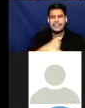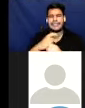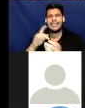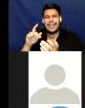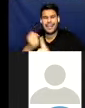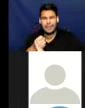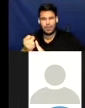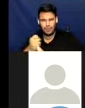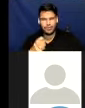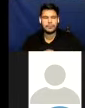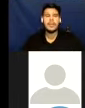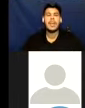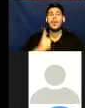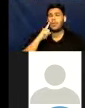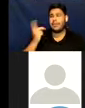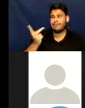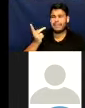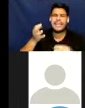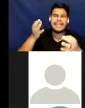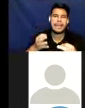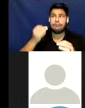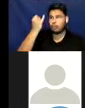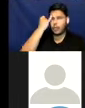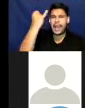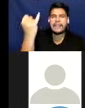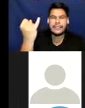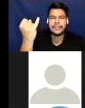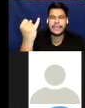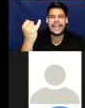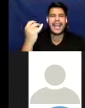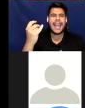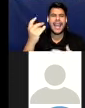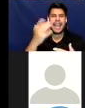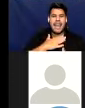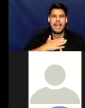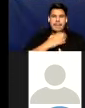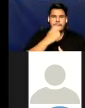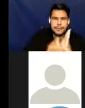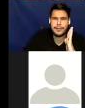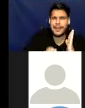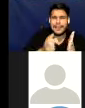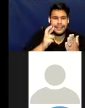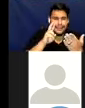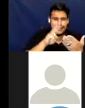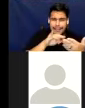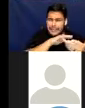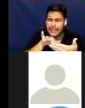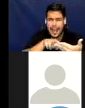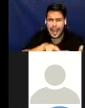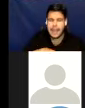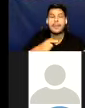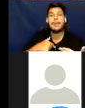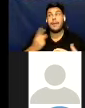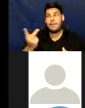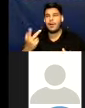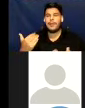And we came to the idea of investing in this study because we both had and